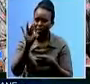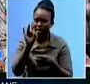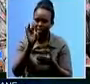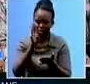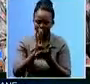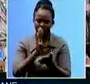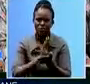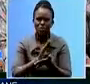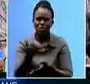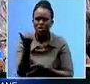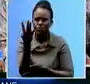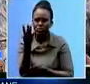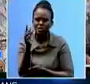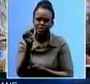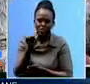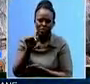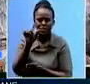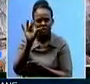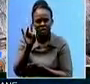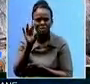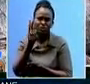billion,